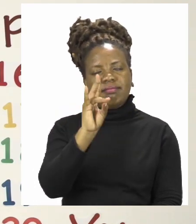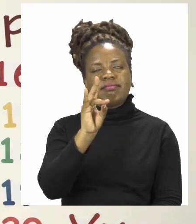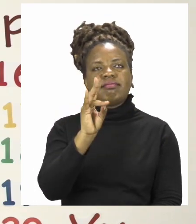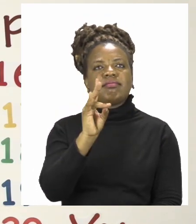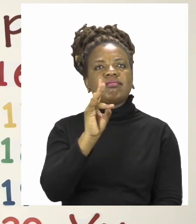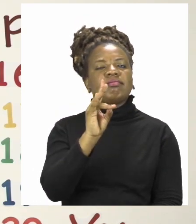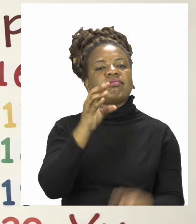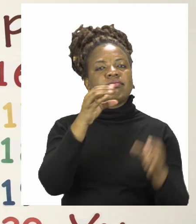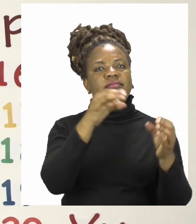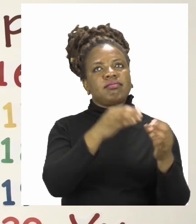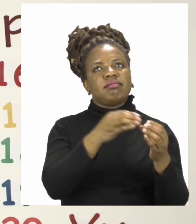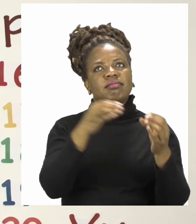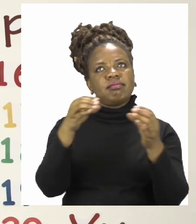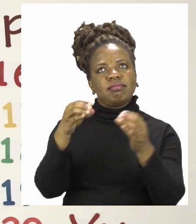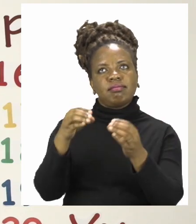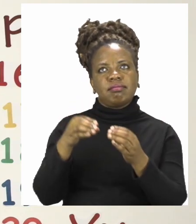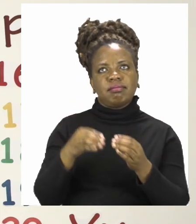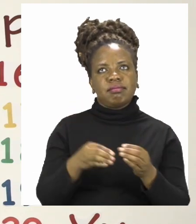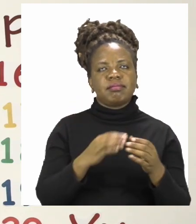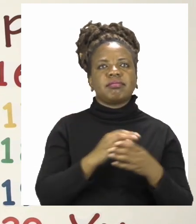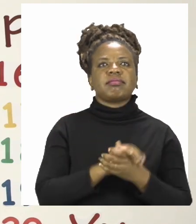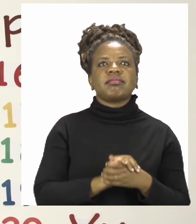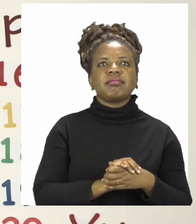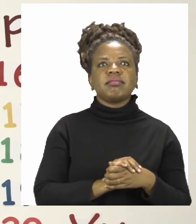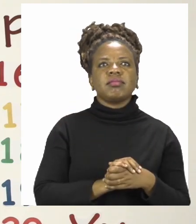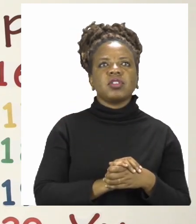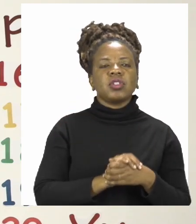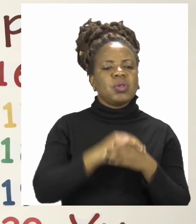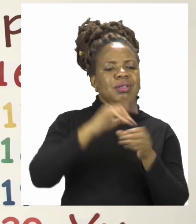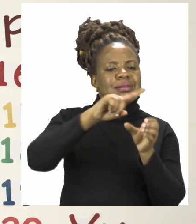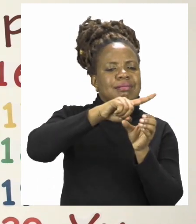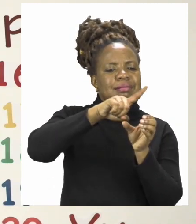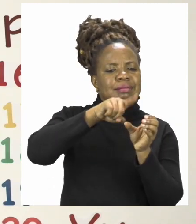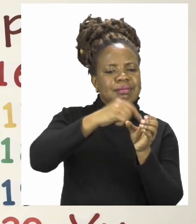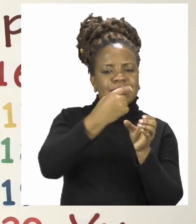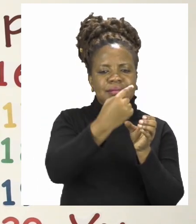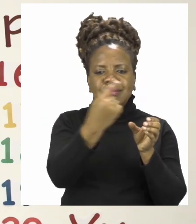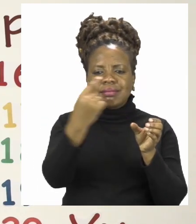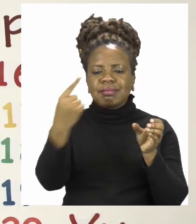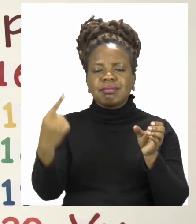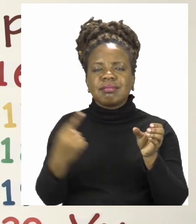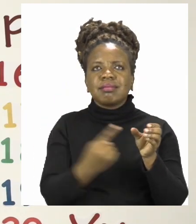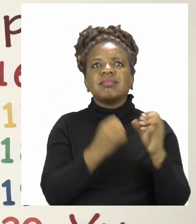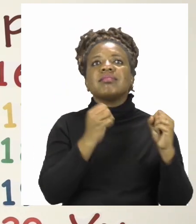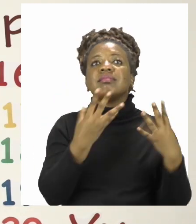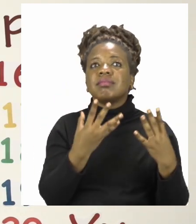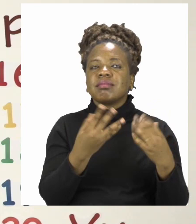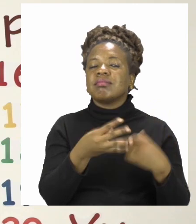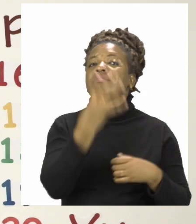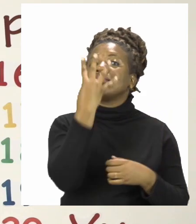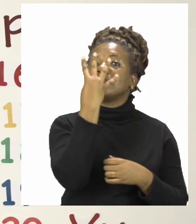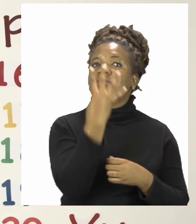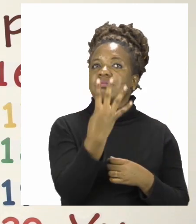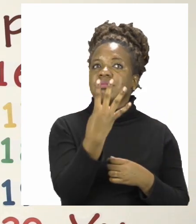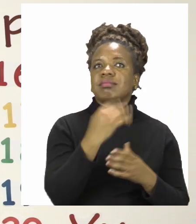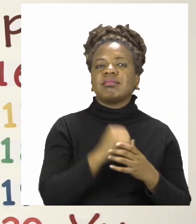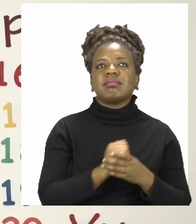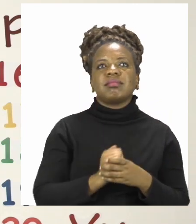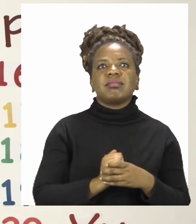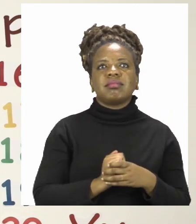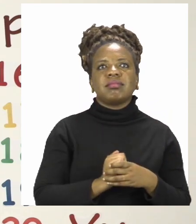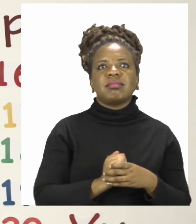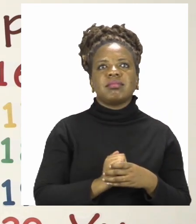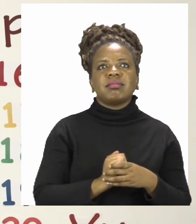sets. Now inside each set, it's telling us to put how many? 4. So that it